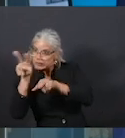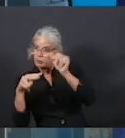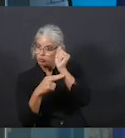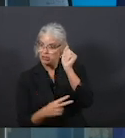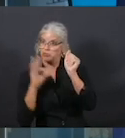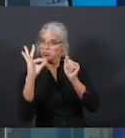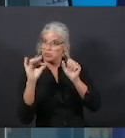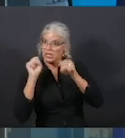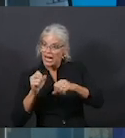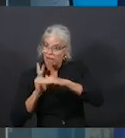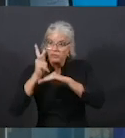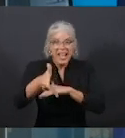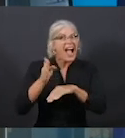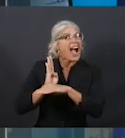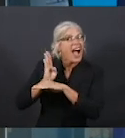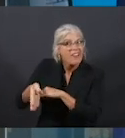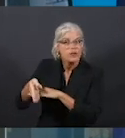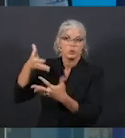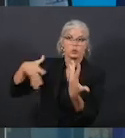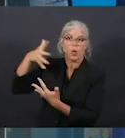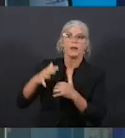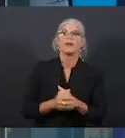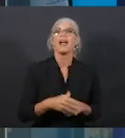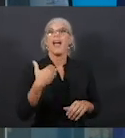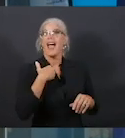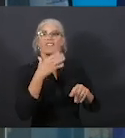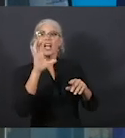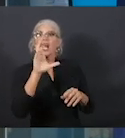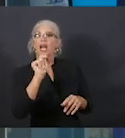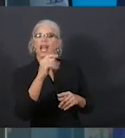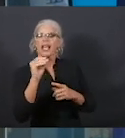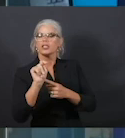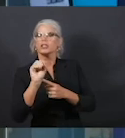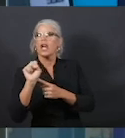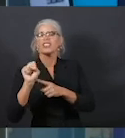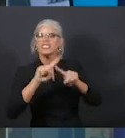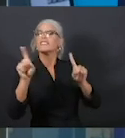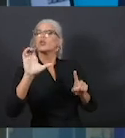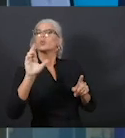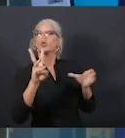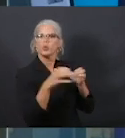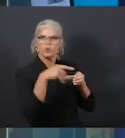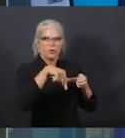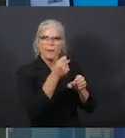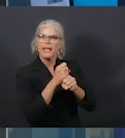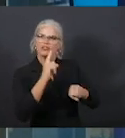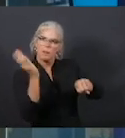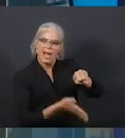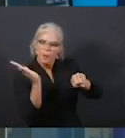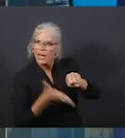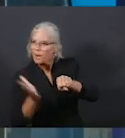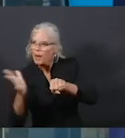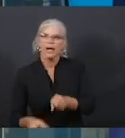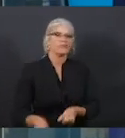of the storm. 120 cut and toss crews to clear roads and interstates from debris, and 150 additional crews to